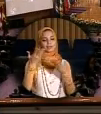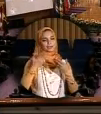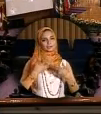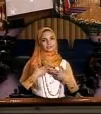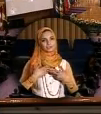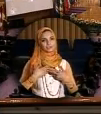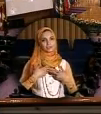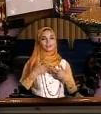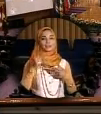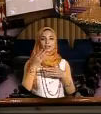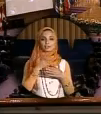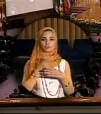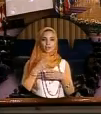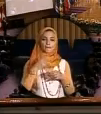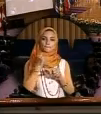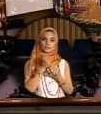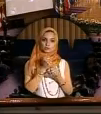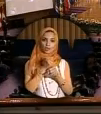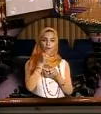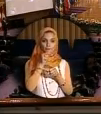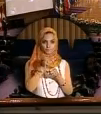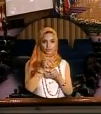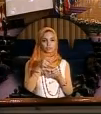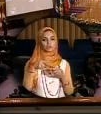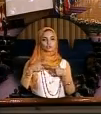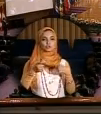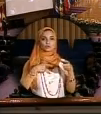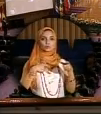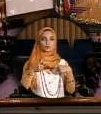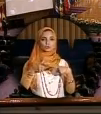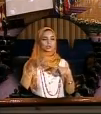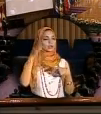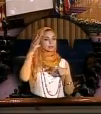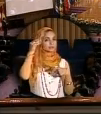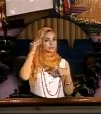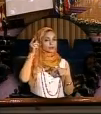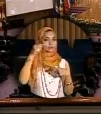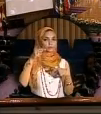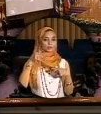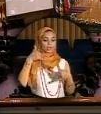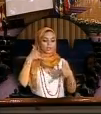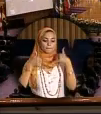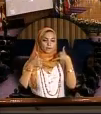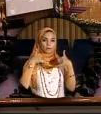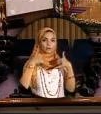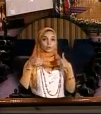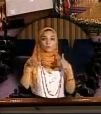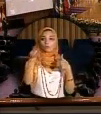be amazed at what the software and the technology can do for the disabled. With that, I'll hand over to